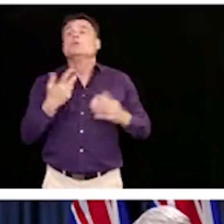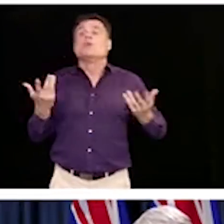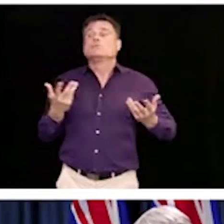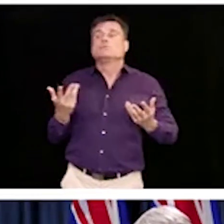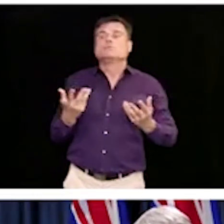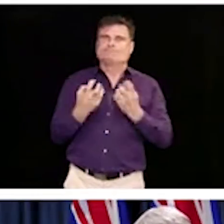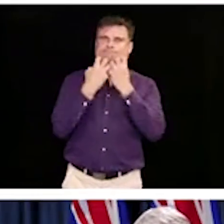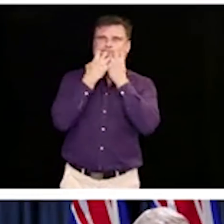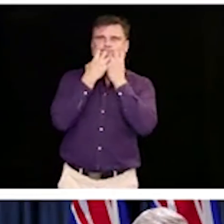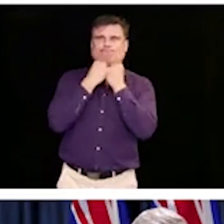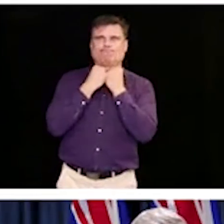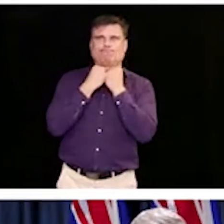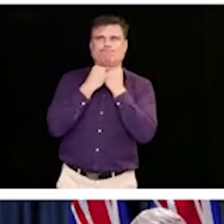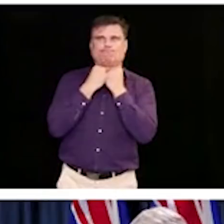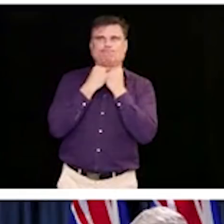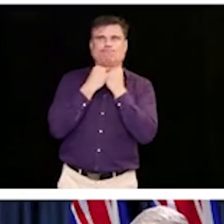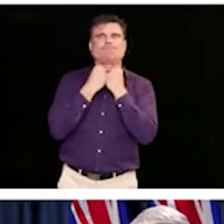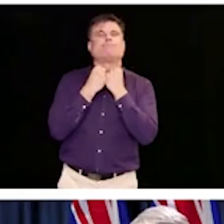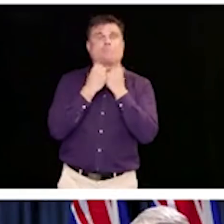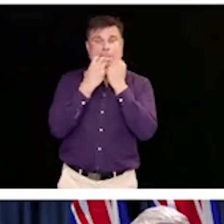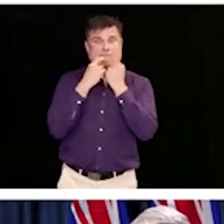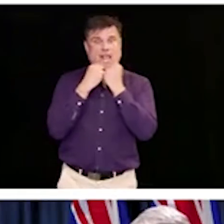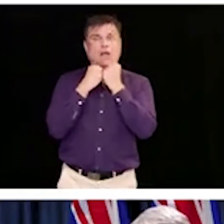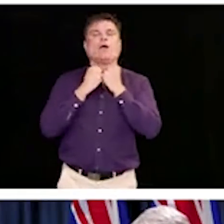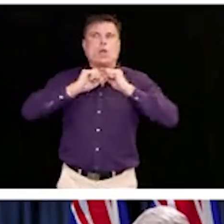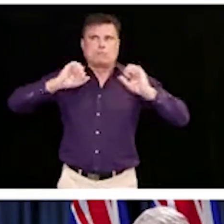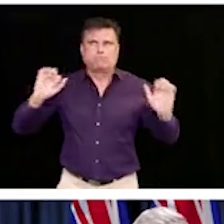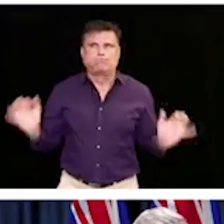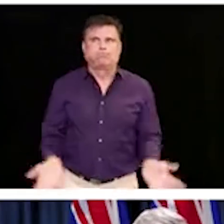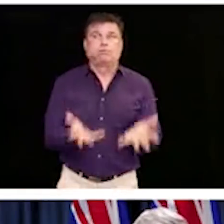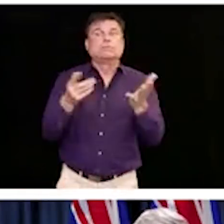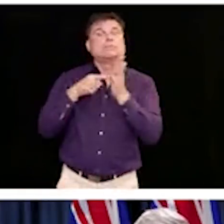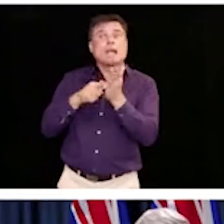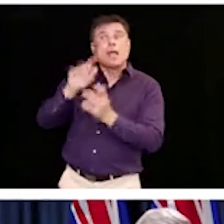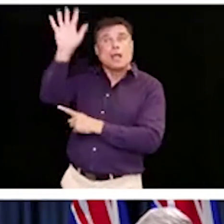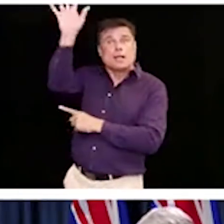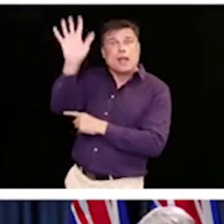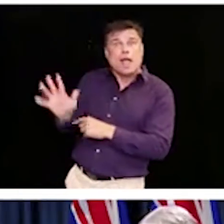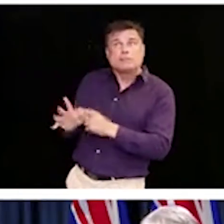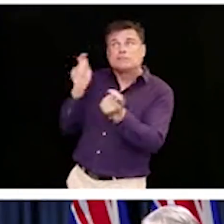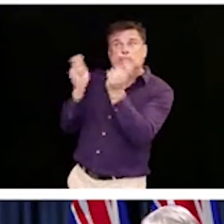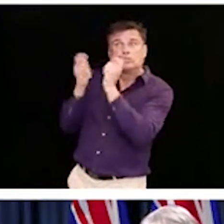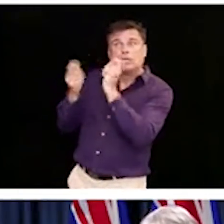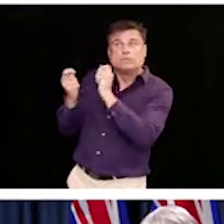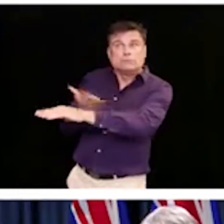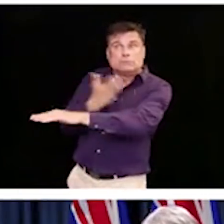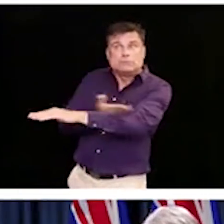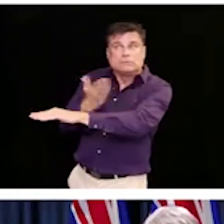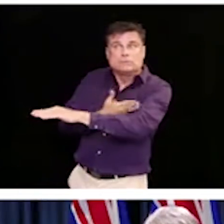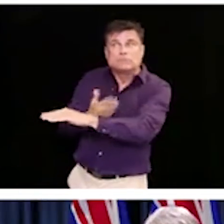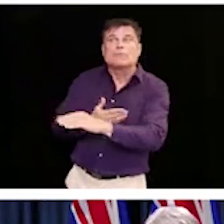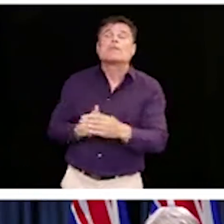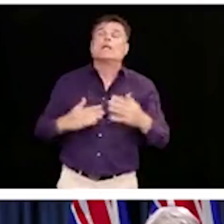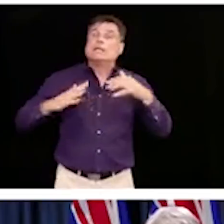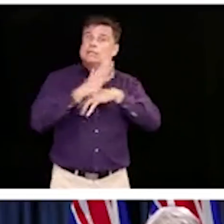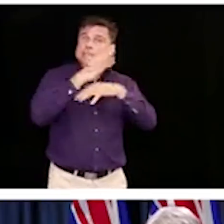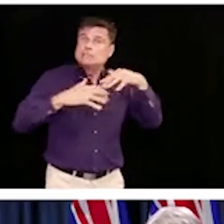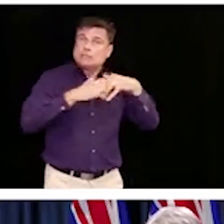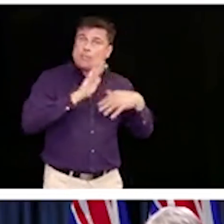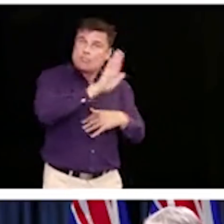have as British Columbians. Taking action on climate change, addressing the rights of Indigenous